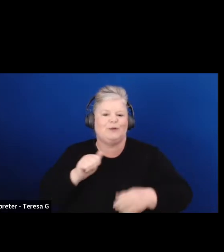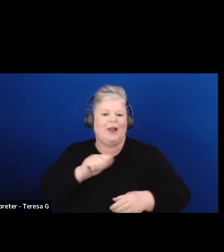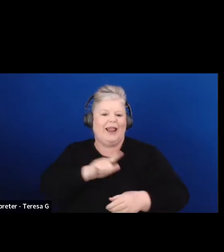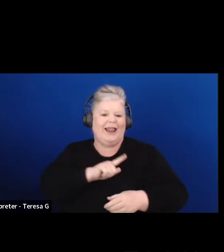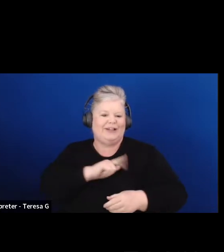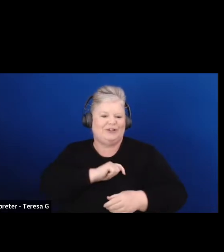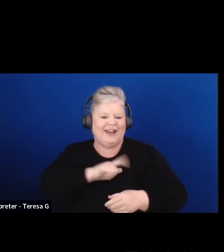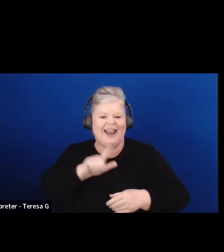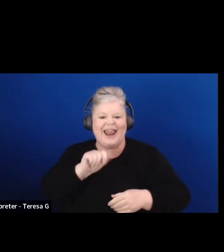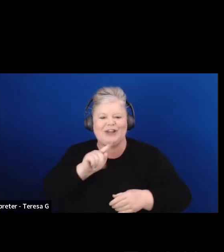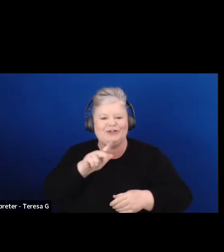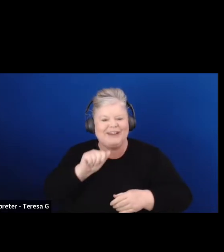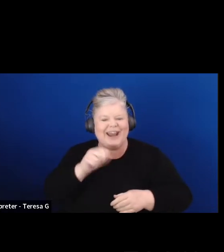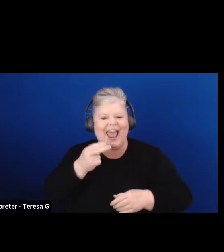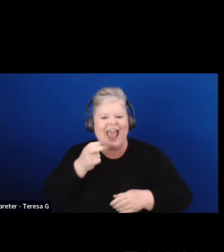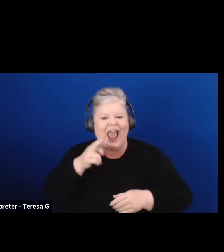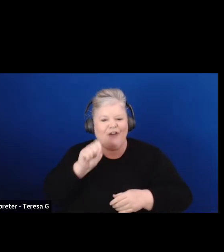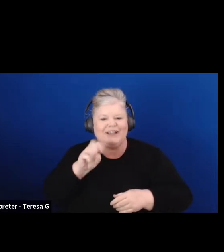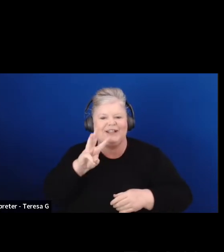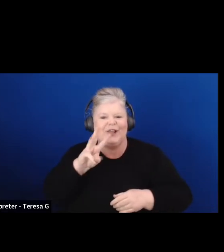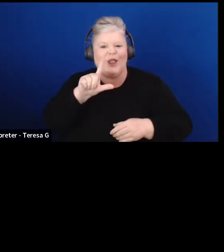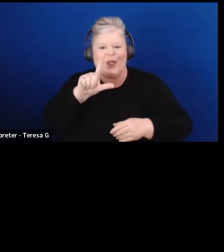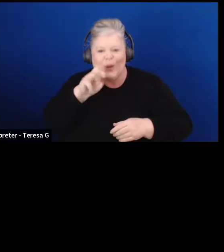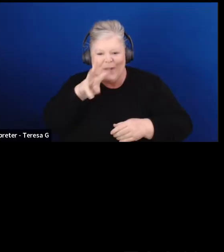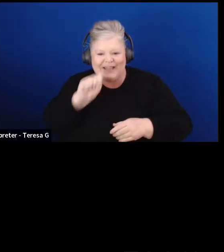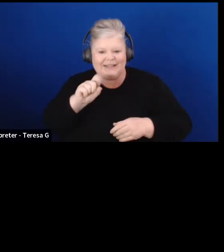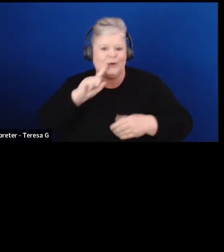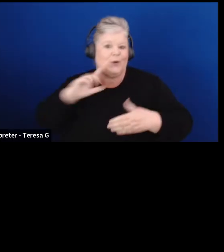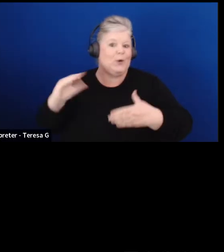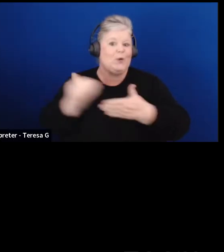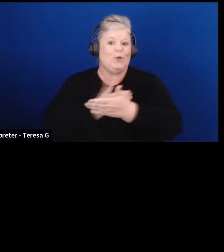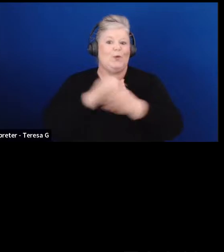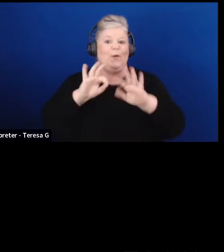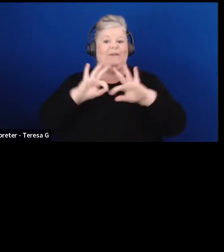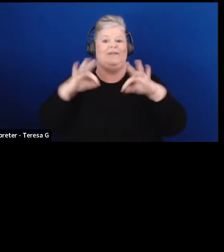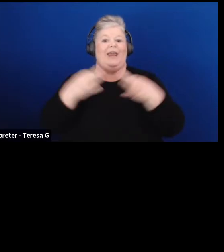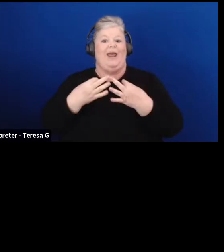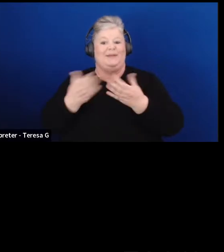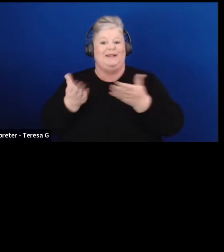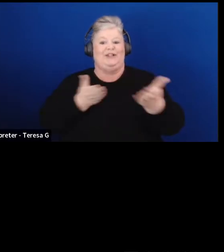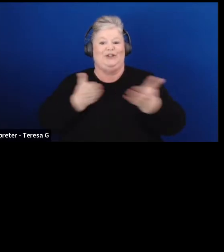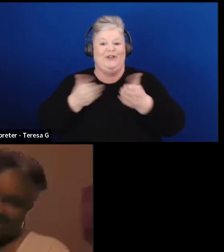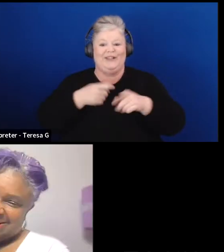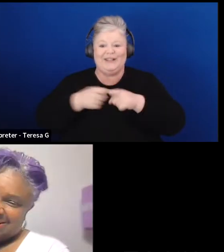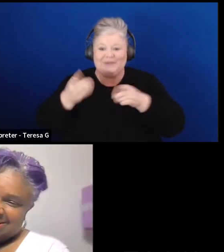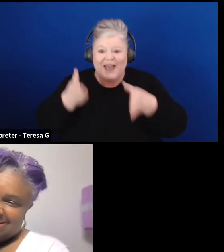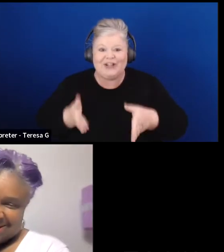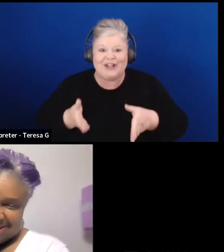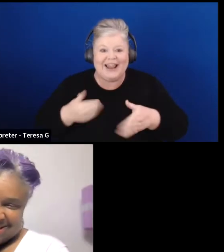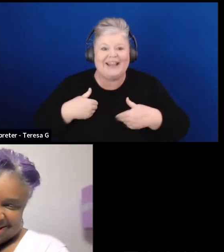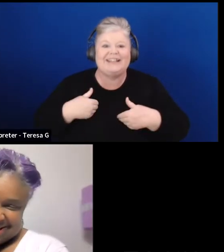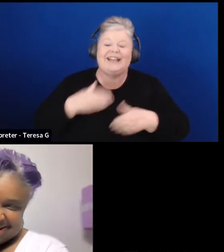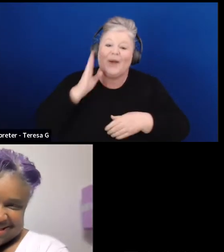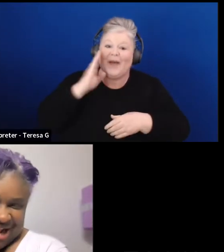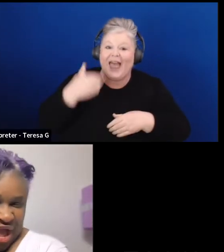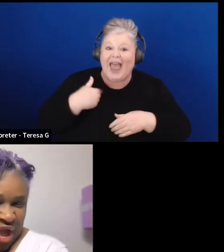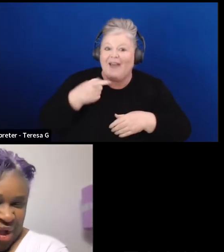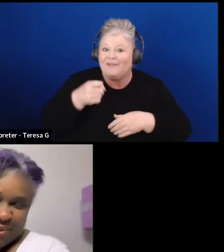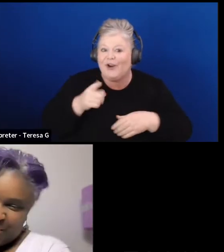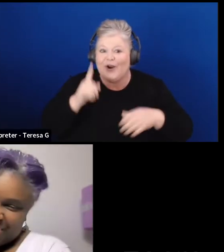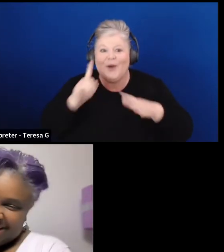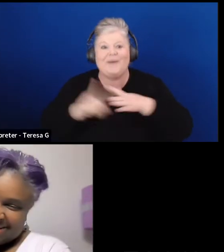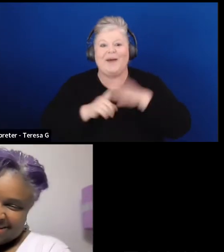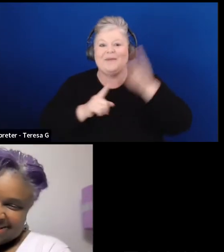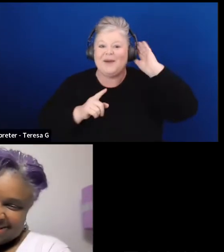Lewis. She is our brand new Family Services Specialist, and I'm going to have her pop on